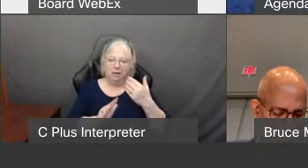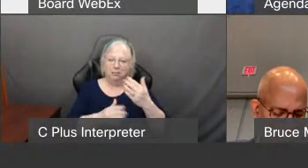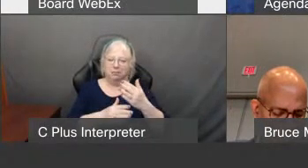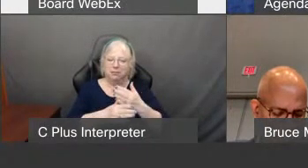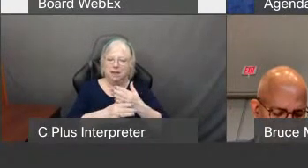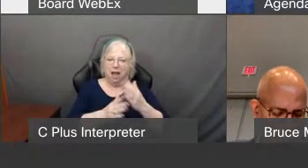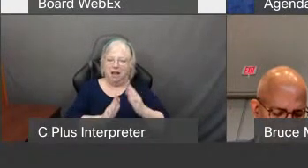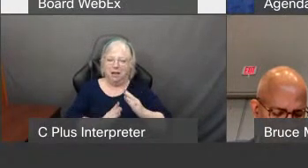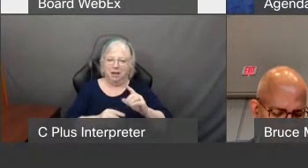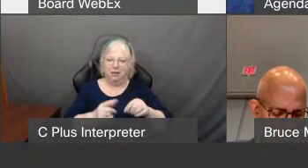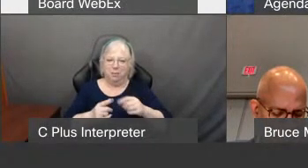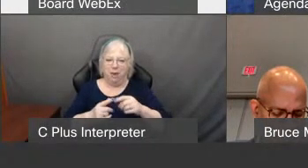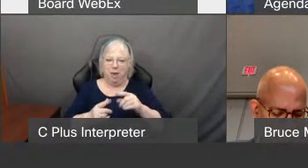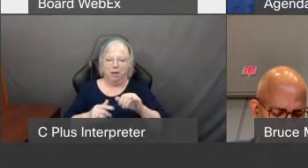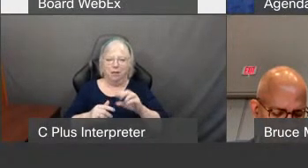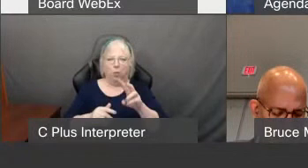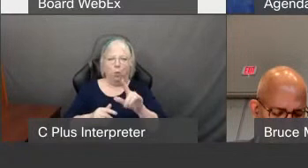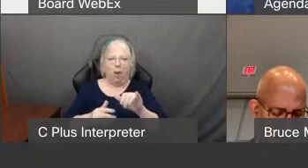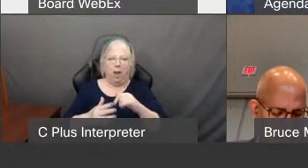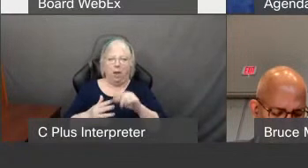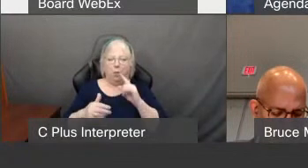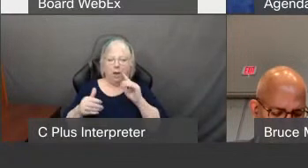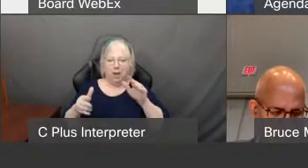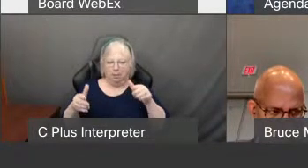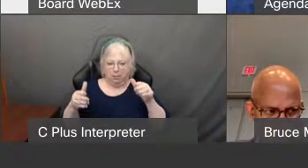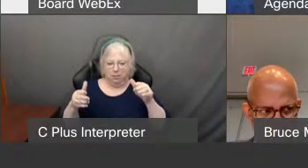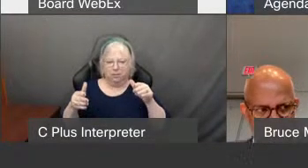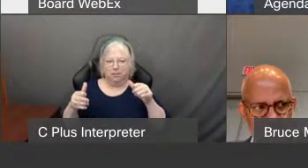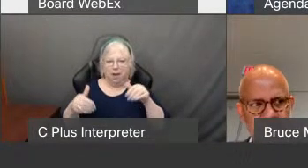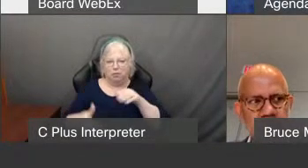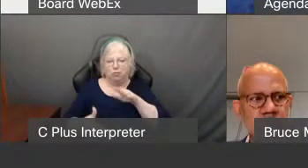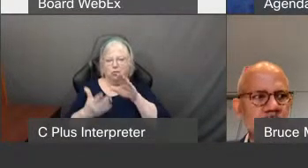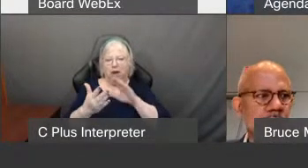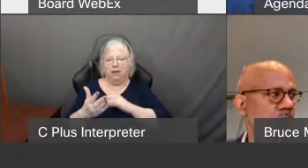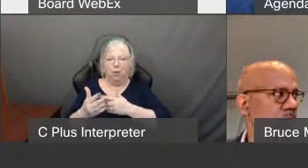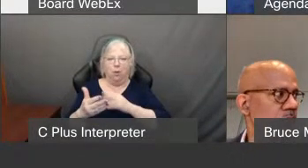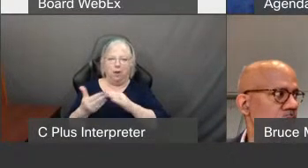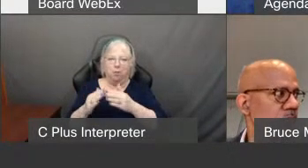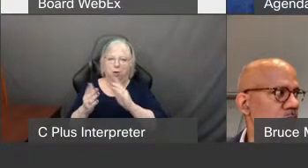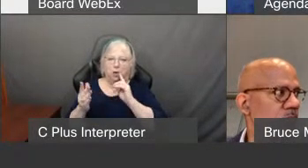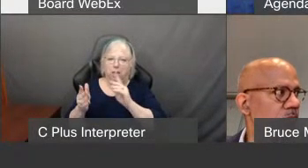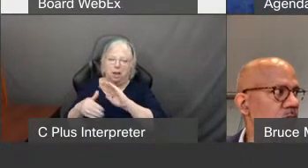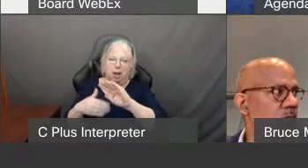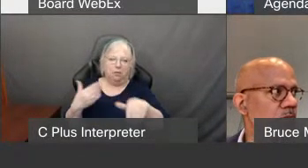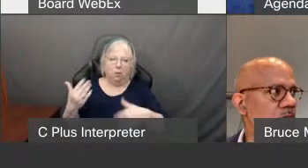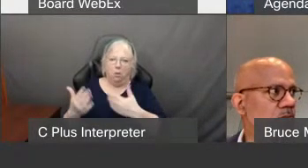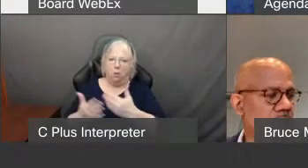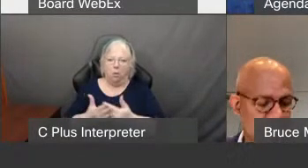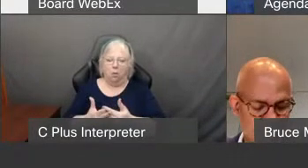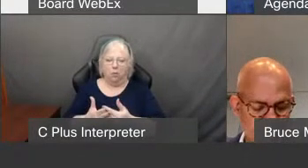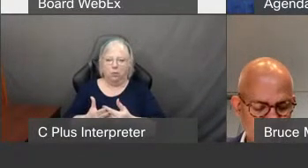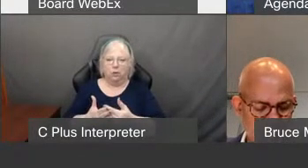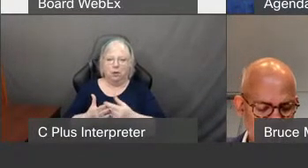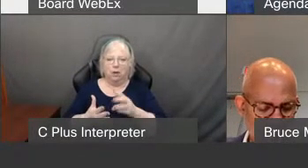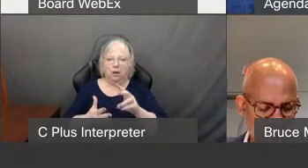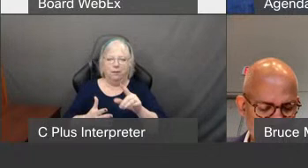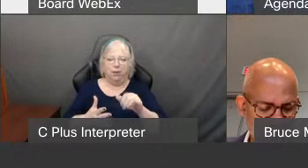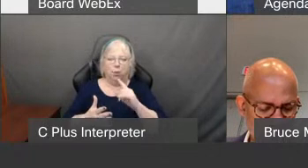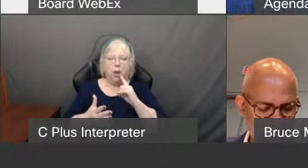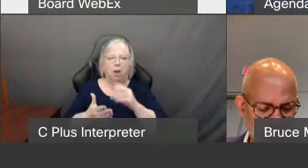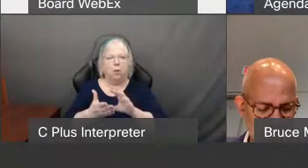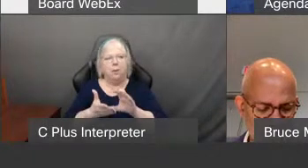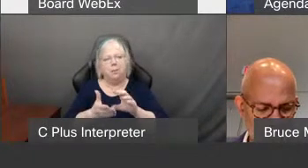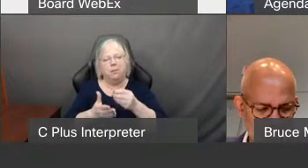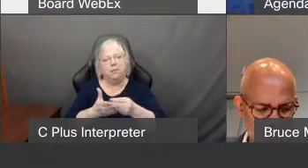we address our community as a whole with respect to funding and how we put funding into our communities. And one